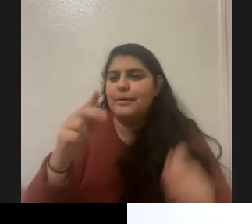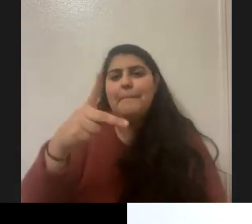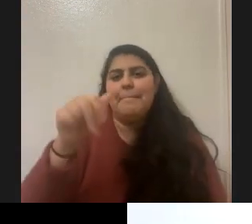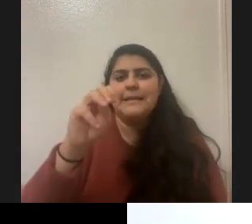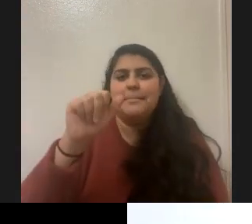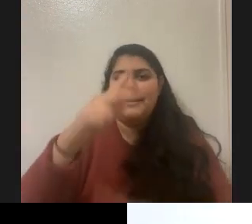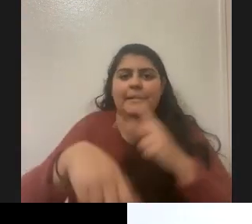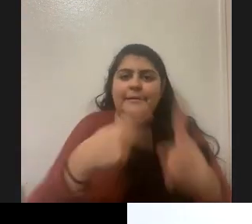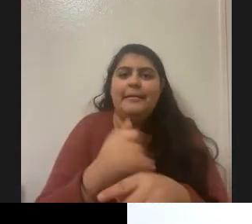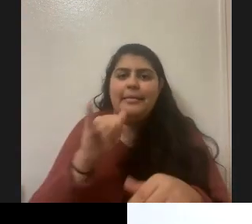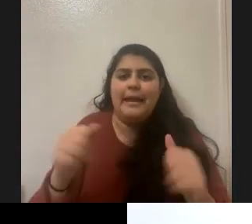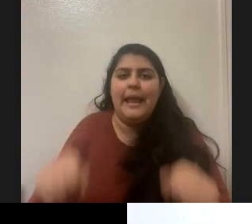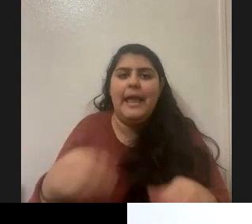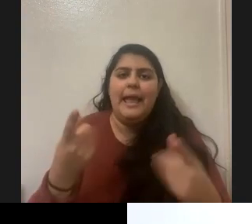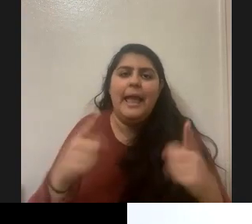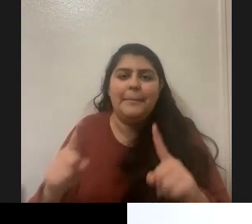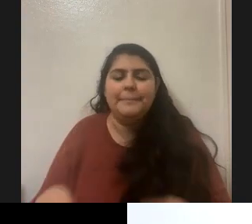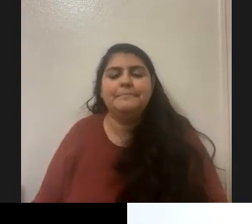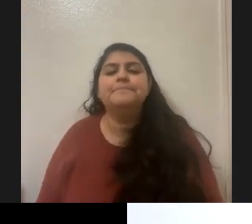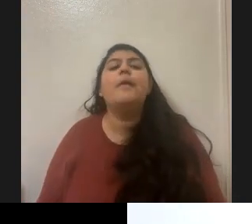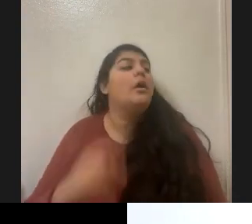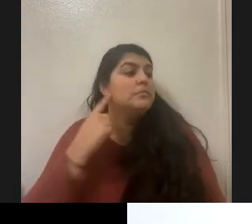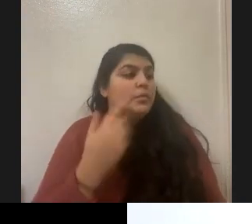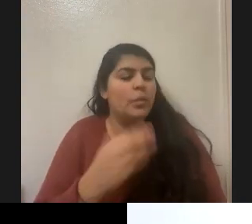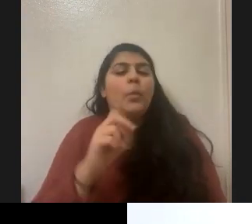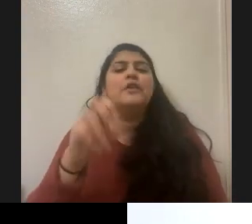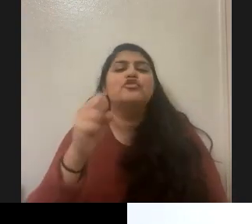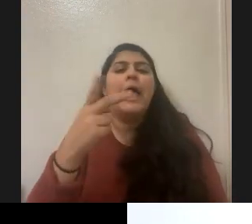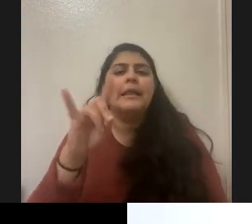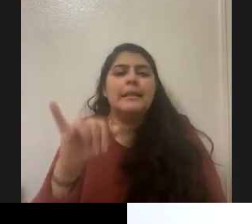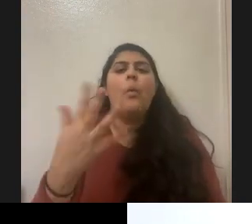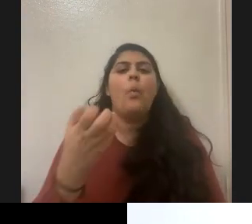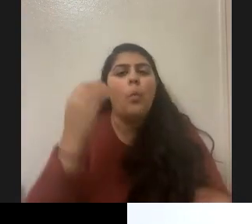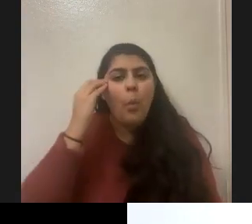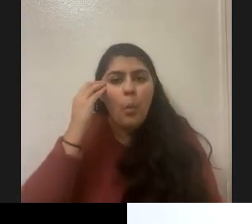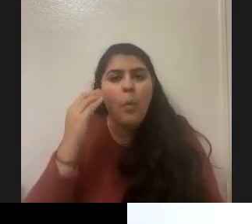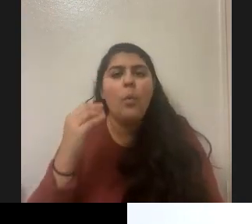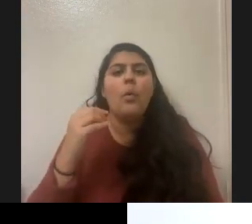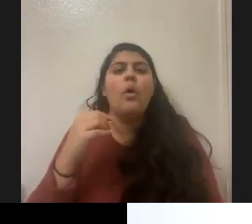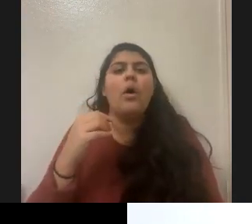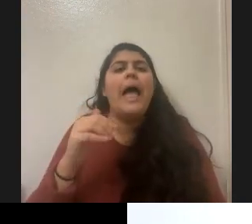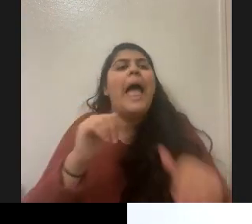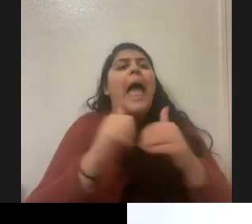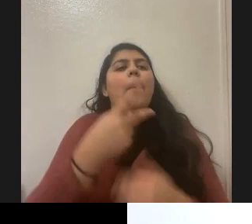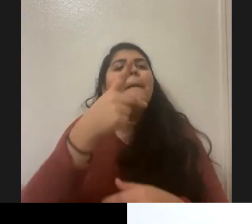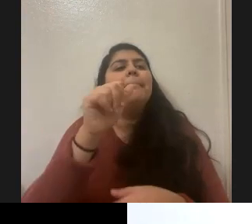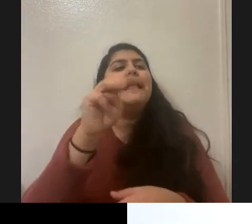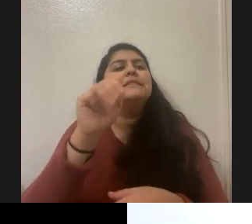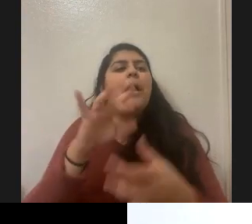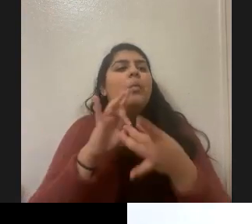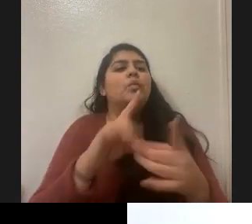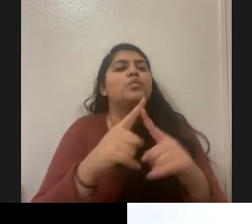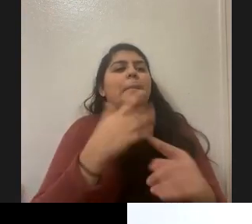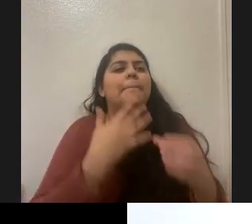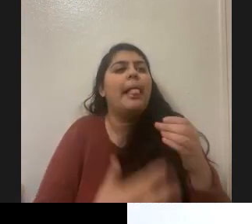Cool. Sounds good. All right. Ashanvi wants to know, how is plasma related to blood? Oh, that's a